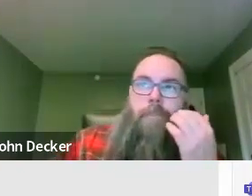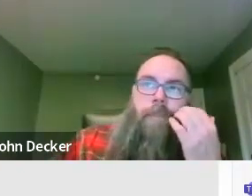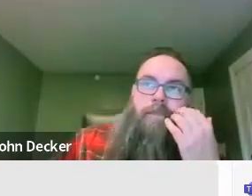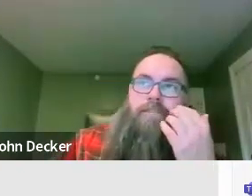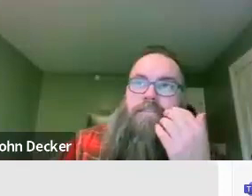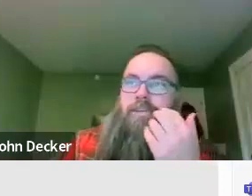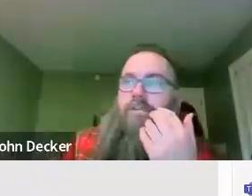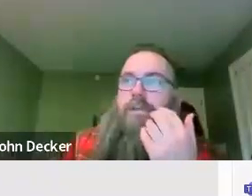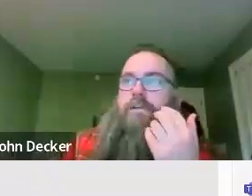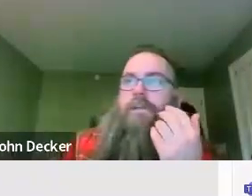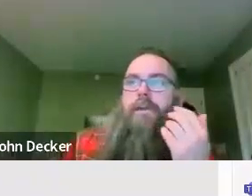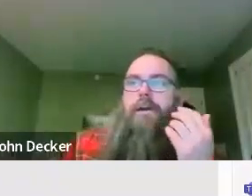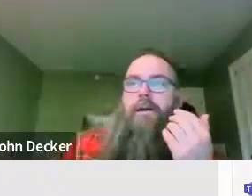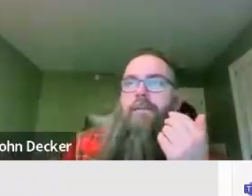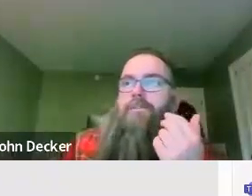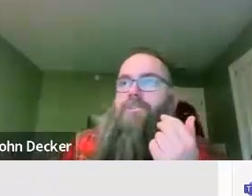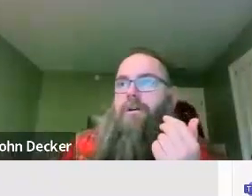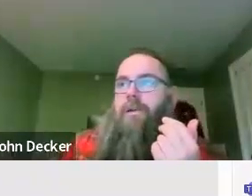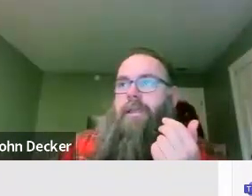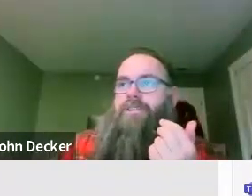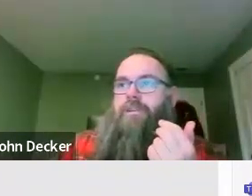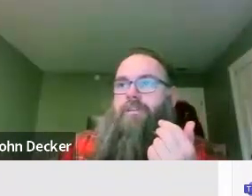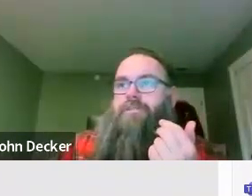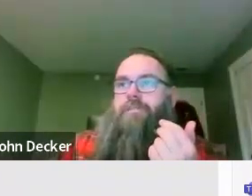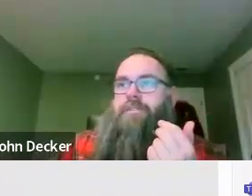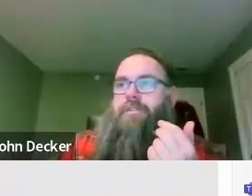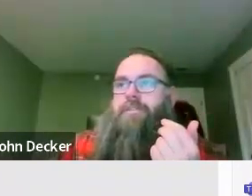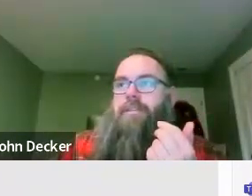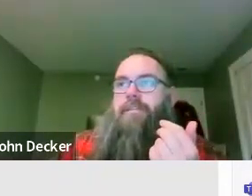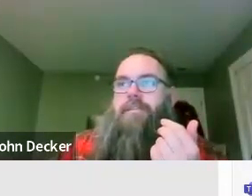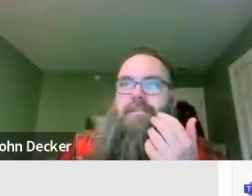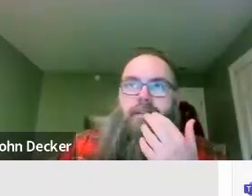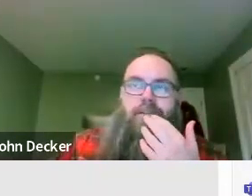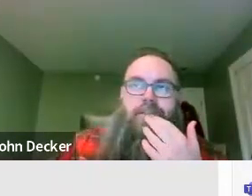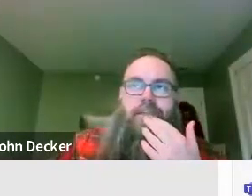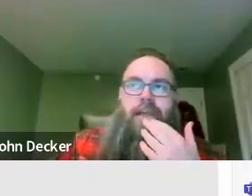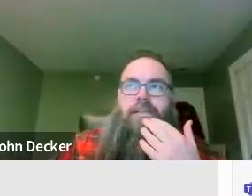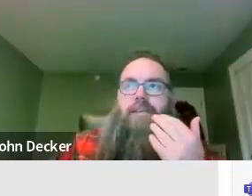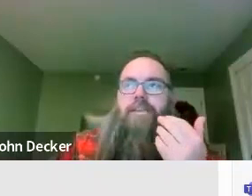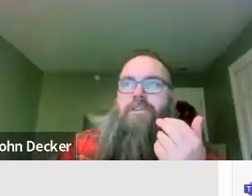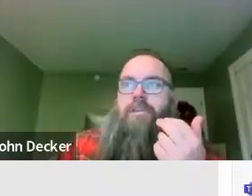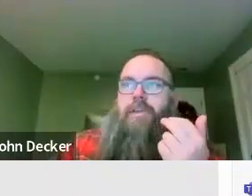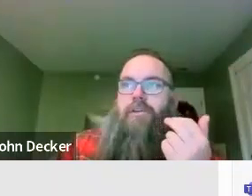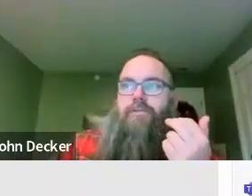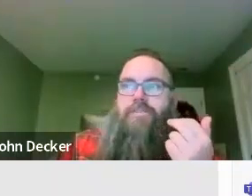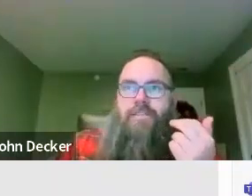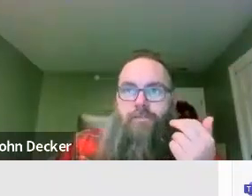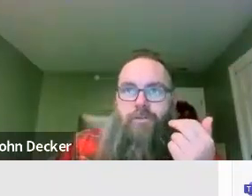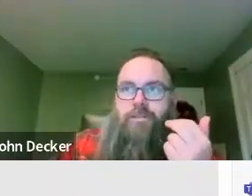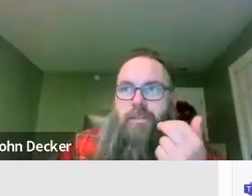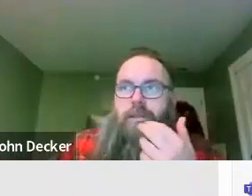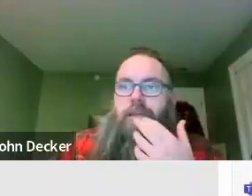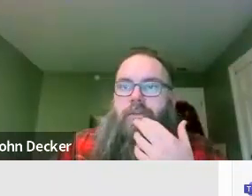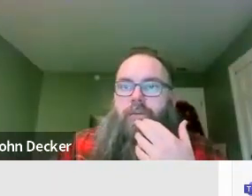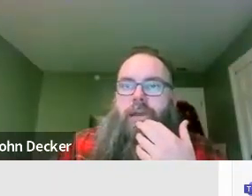there. This is the Yolo County Commission on Aging and Adult Services. This is their DDID Aging Caregivers